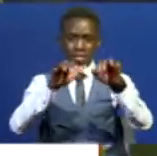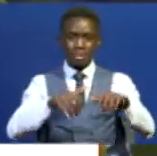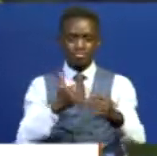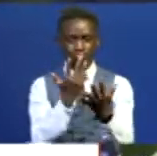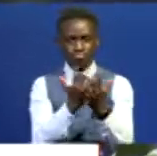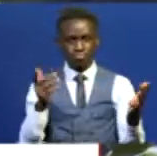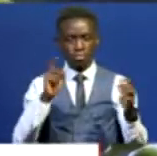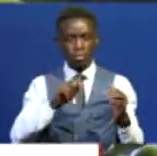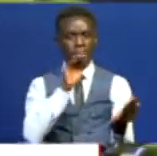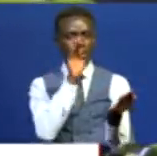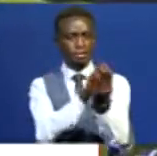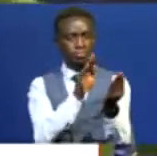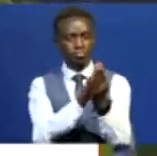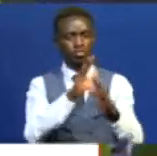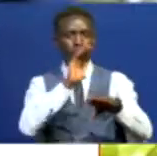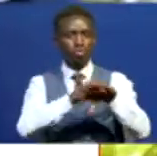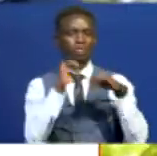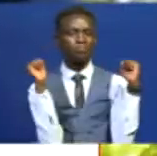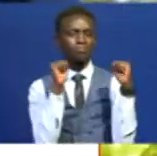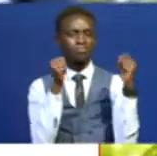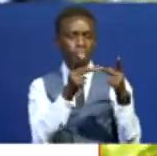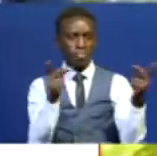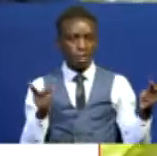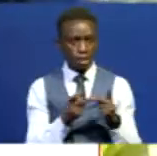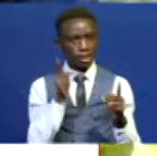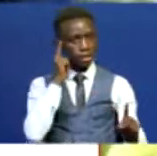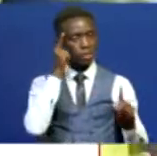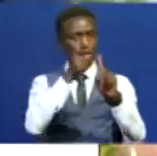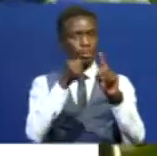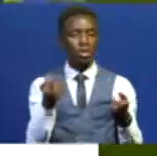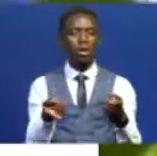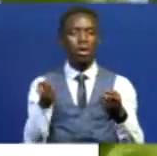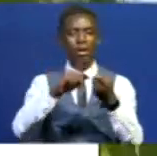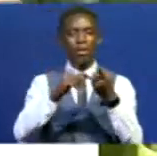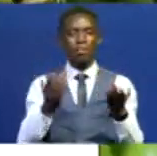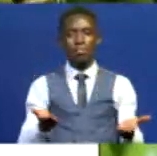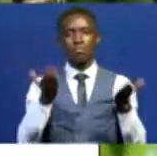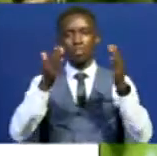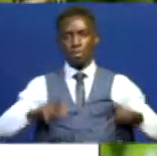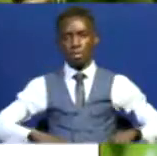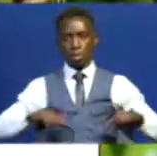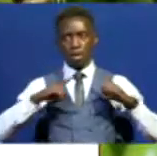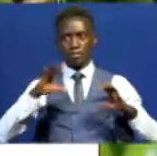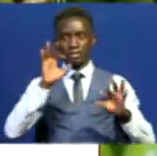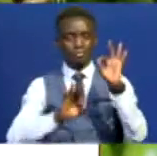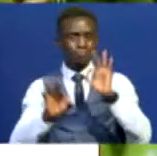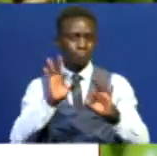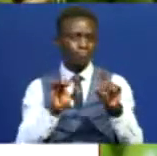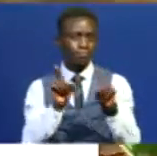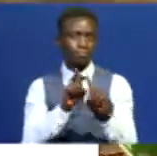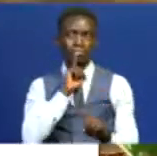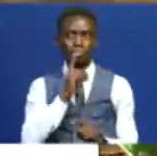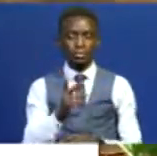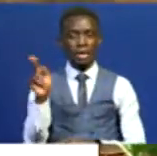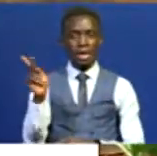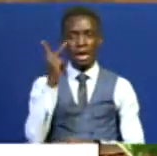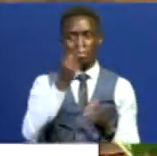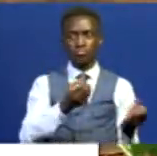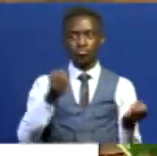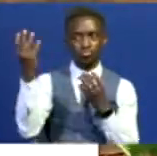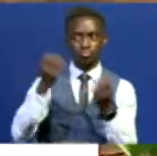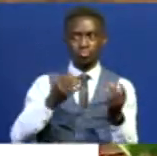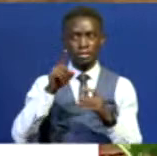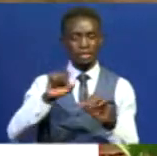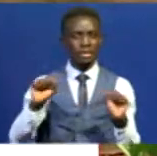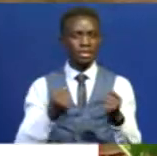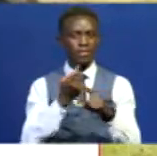to improve their lifespan. The CAIPs will also be strategic coordination points for Kenya's exports, saving rural